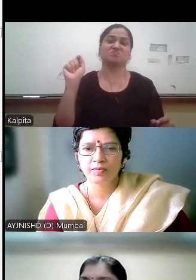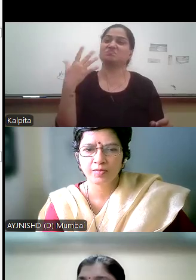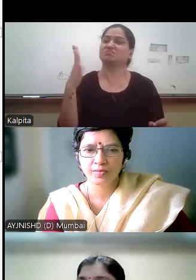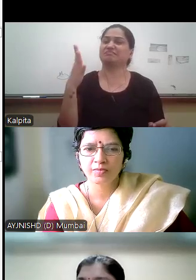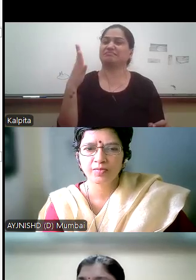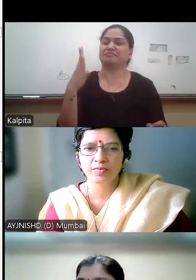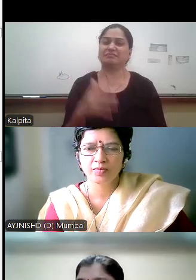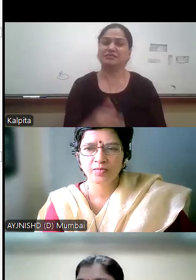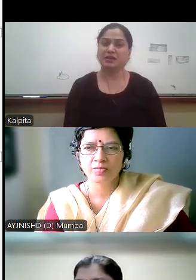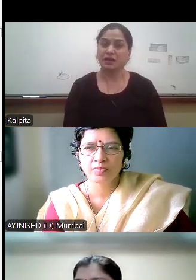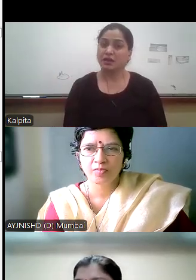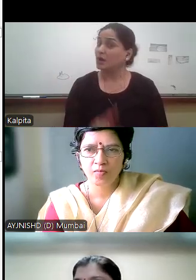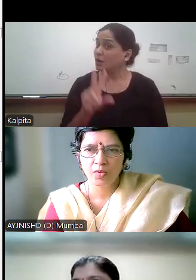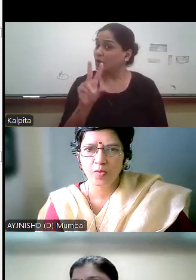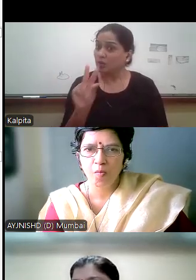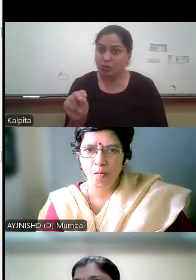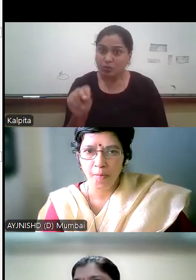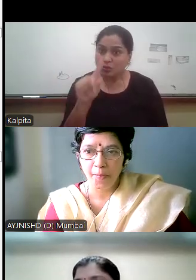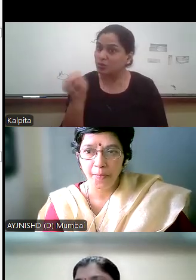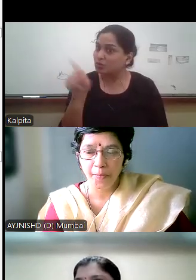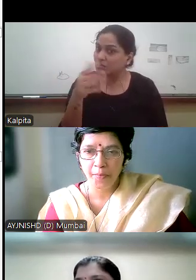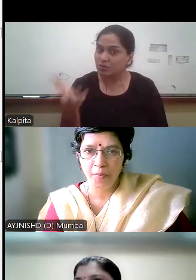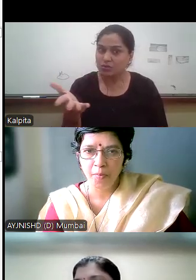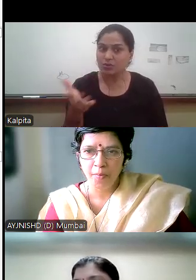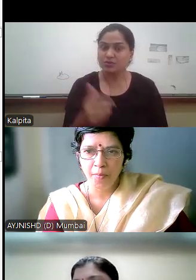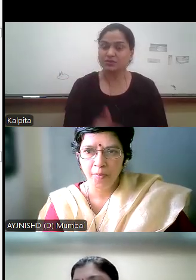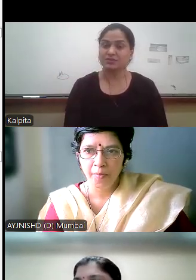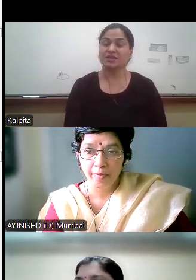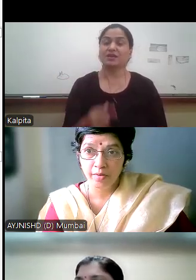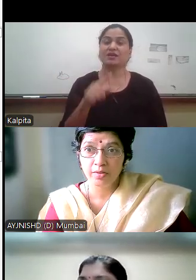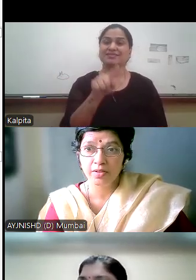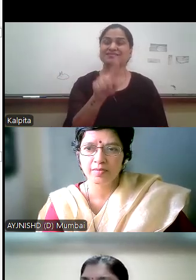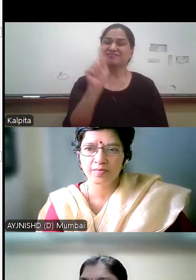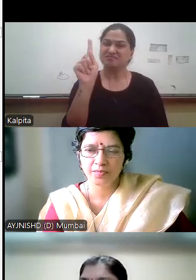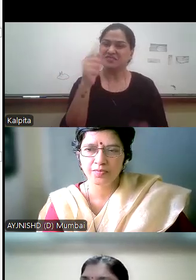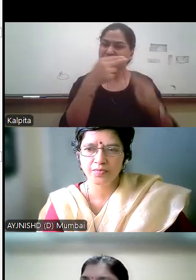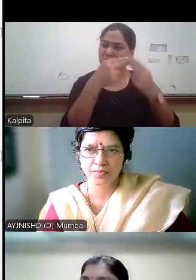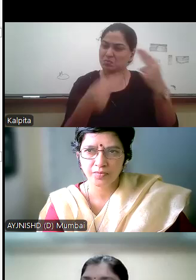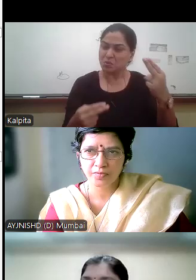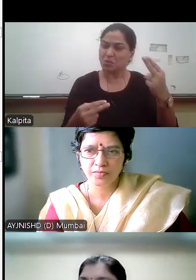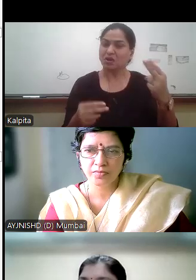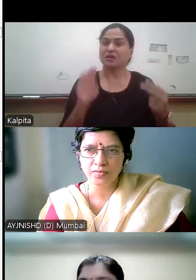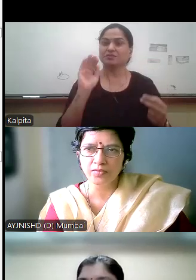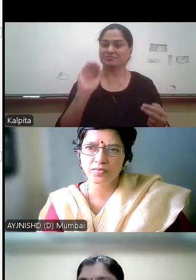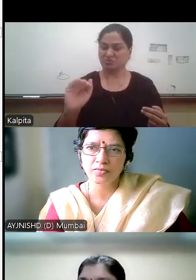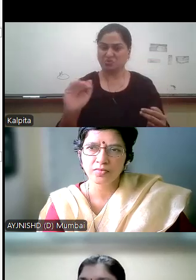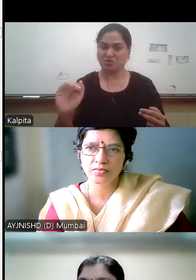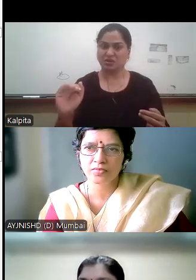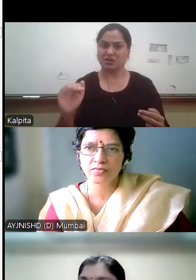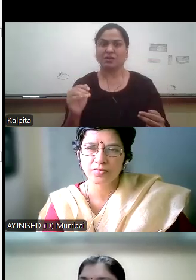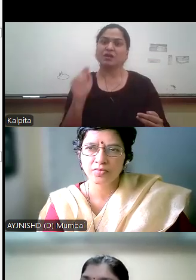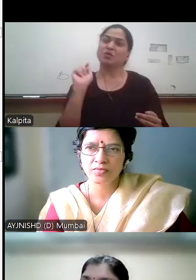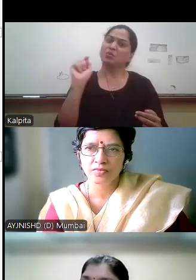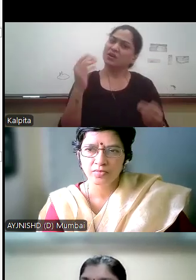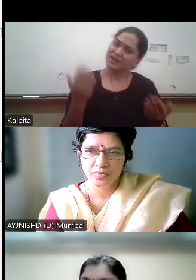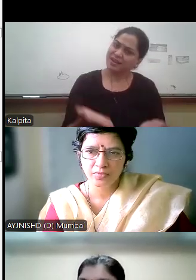have a CP ethetoid child who is doing bachelor's in physiotherapy, and he is in third year, and he's properly managing everything.